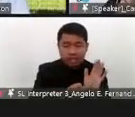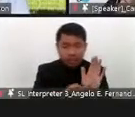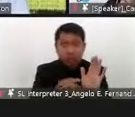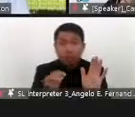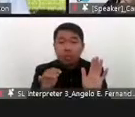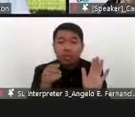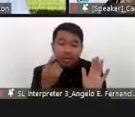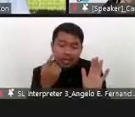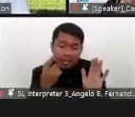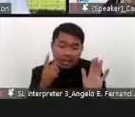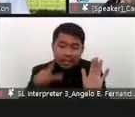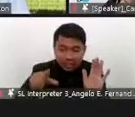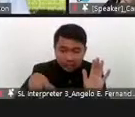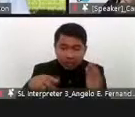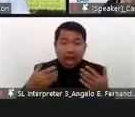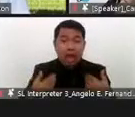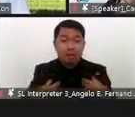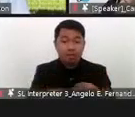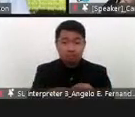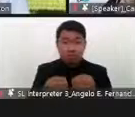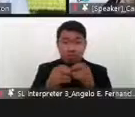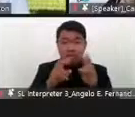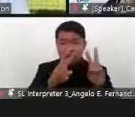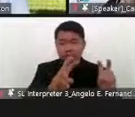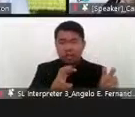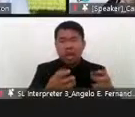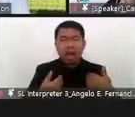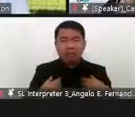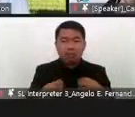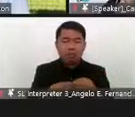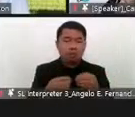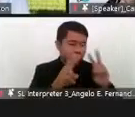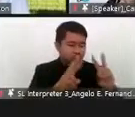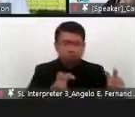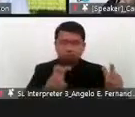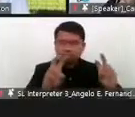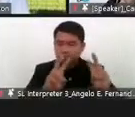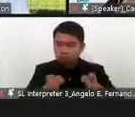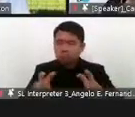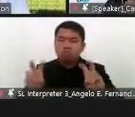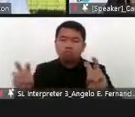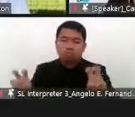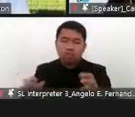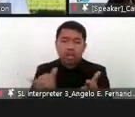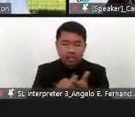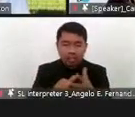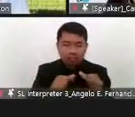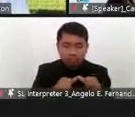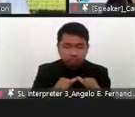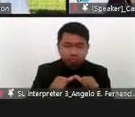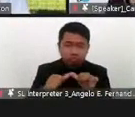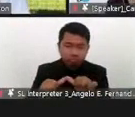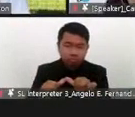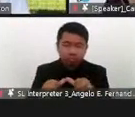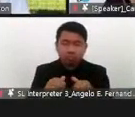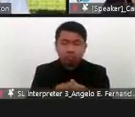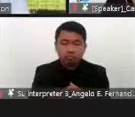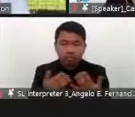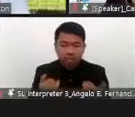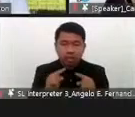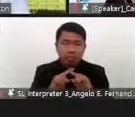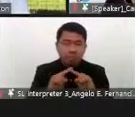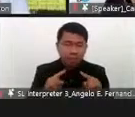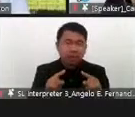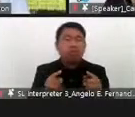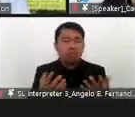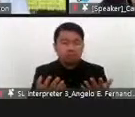are current investigations, and we are doing more research. But of course, this is contingent with our situation, health